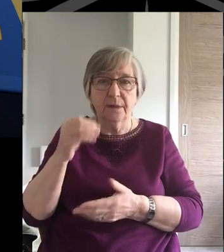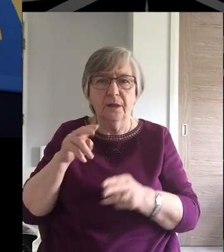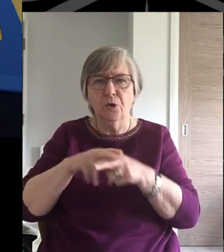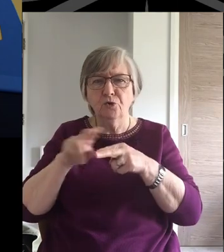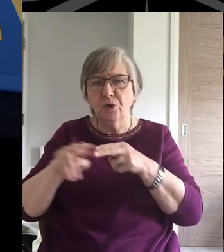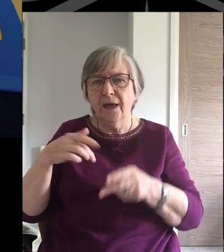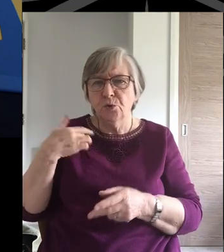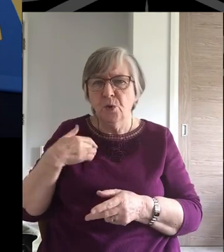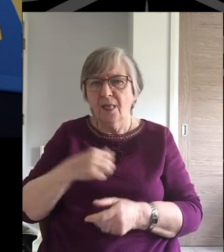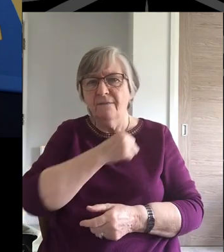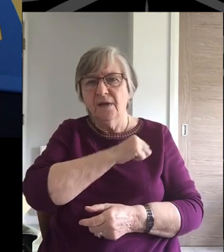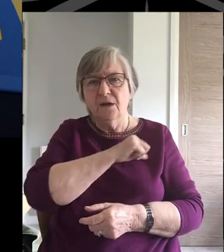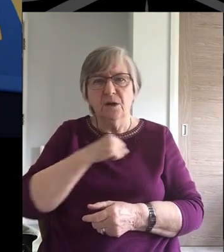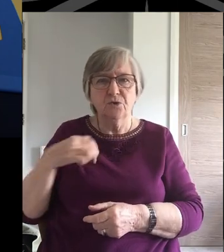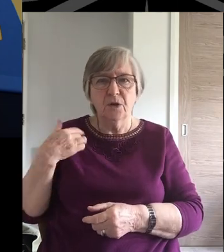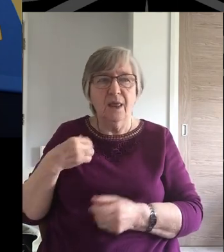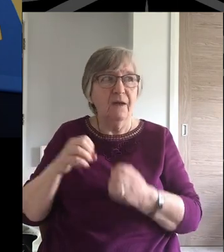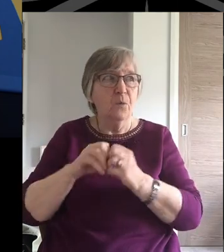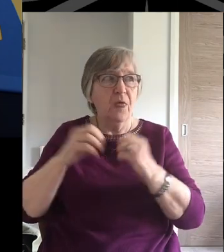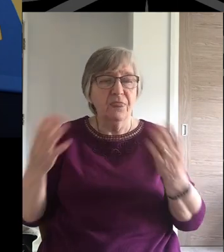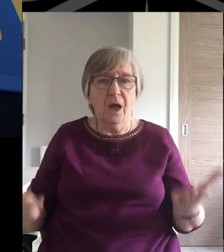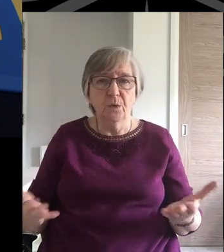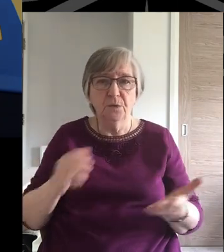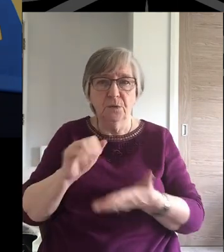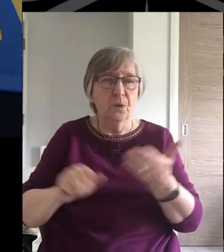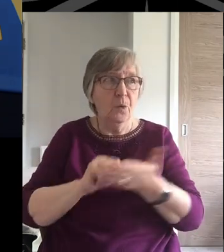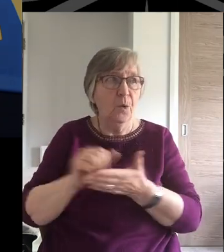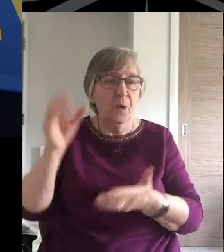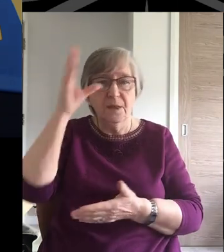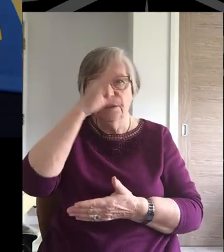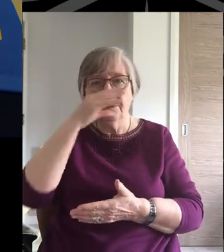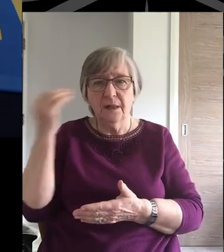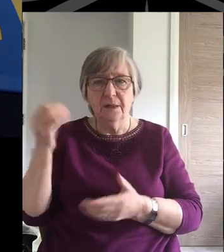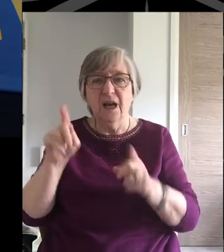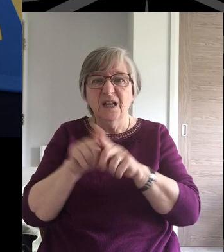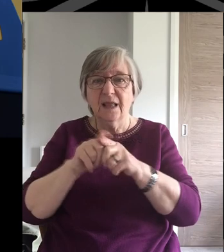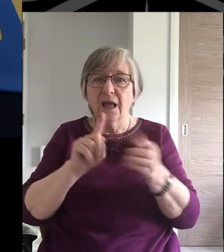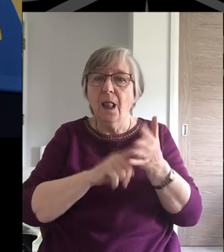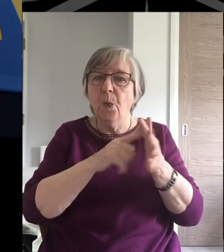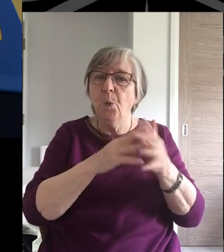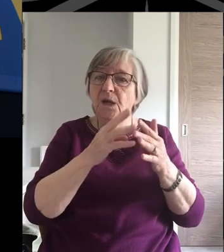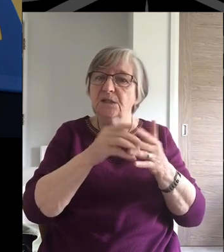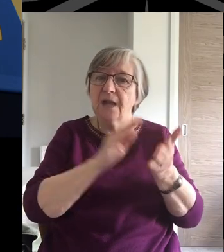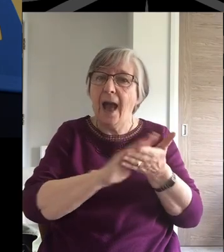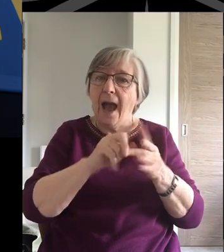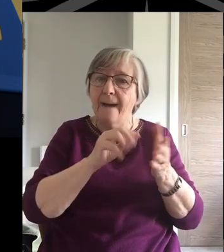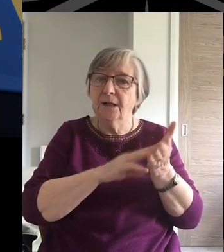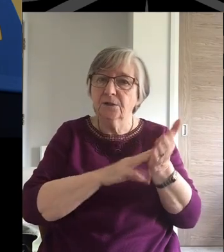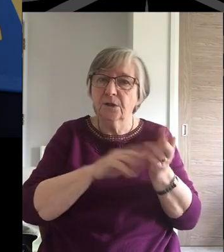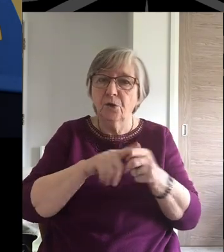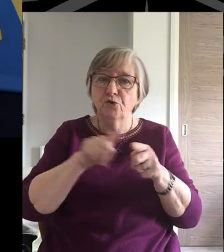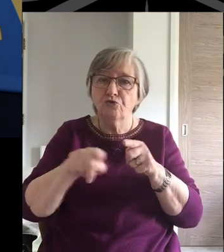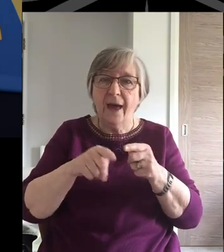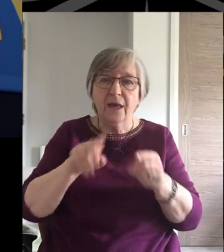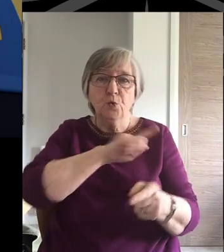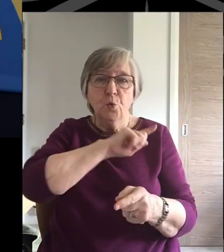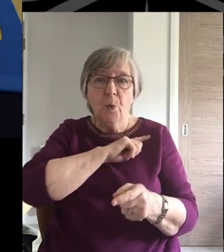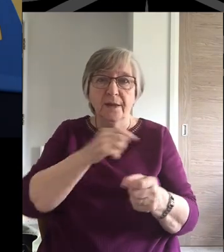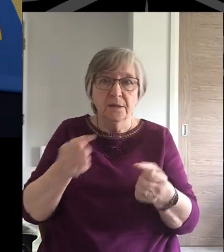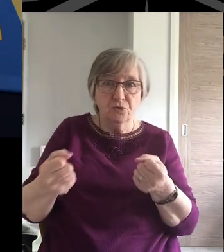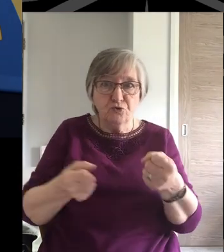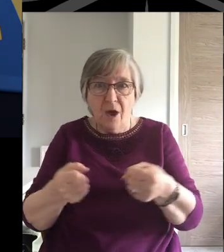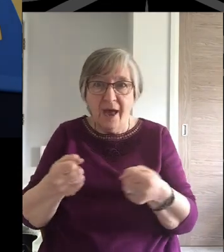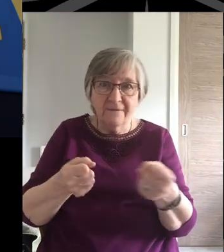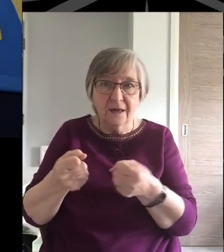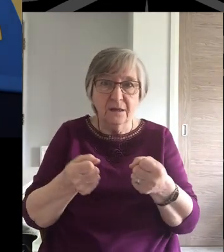live the Christian life without the Holy Spirit, it's a bit like Lewis Hamilton trying to win the Drivers' Championship again